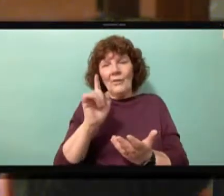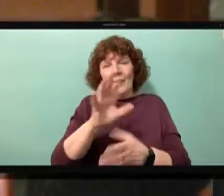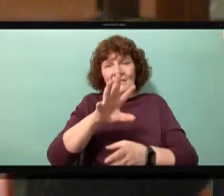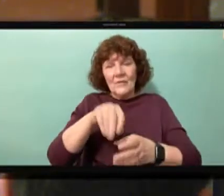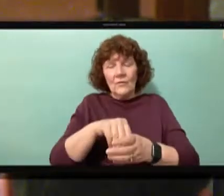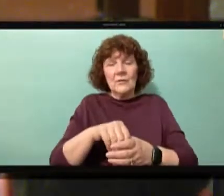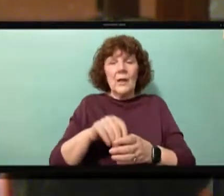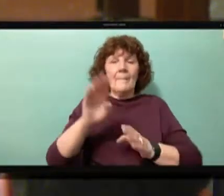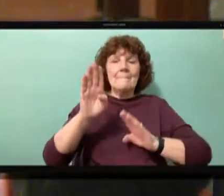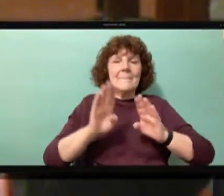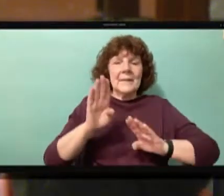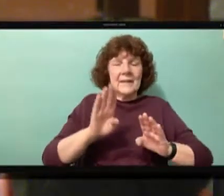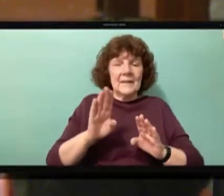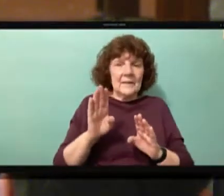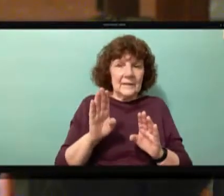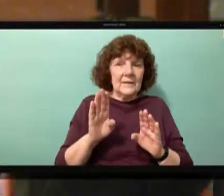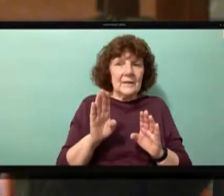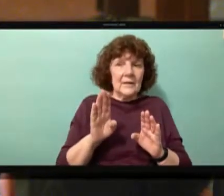of